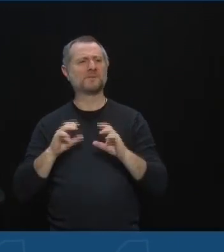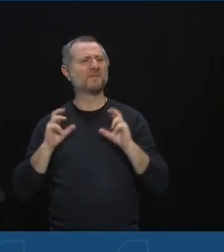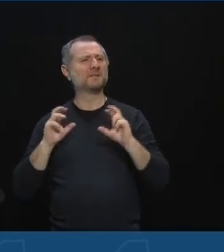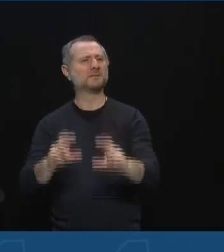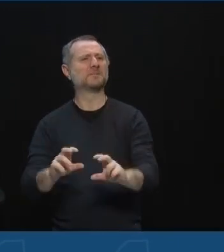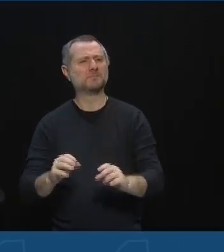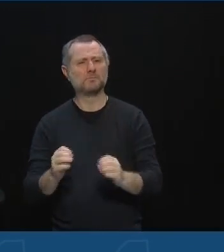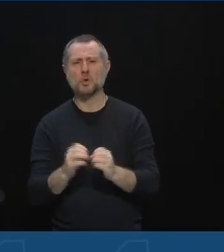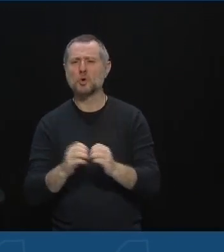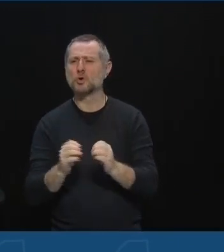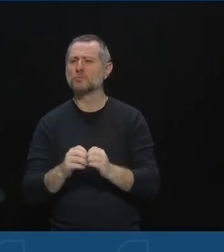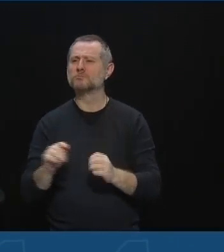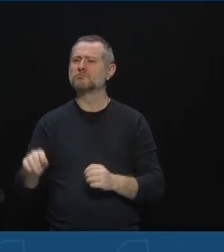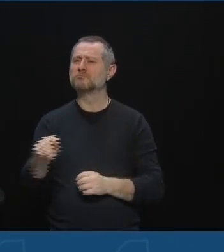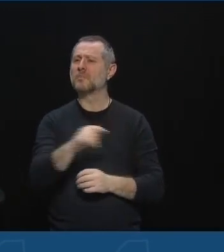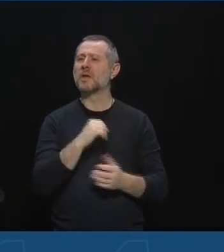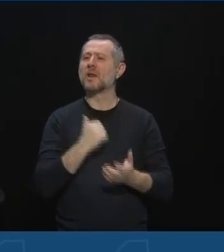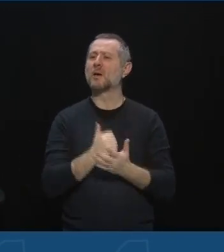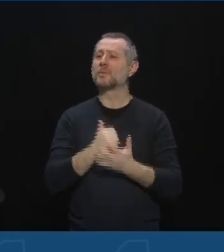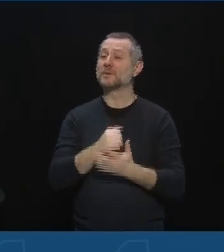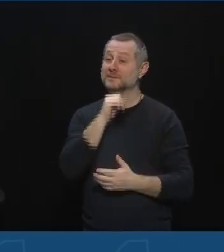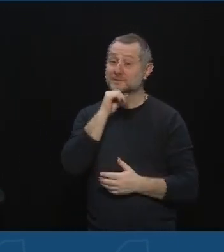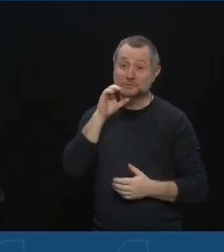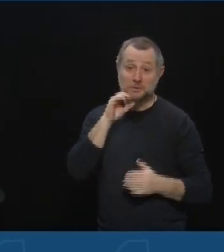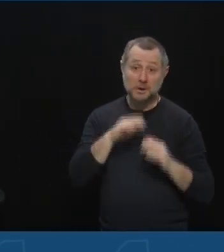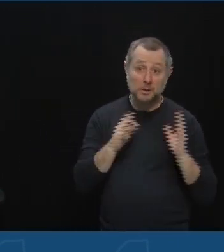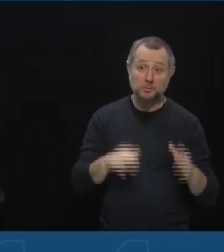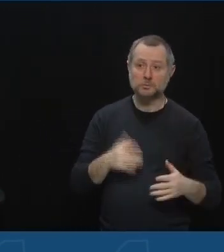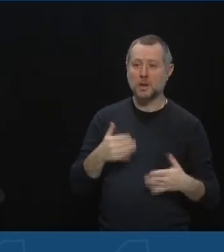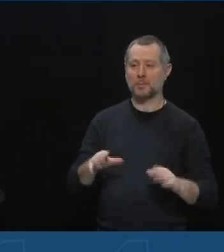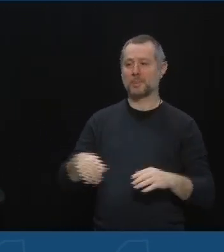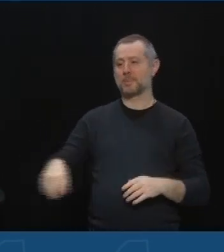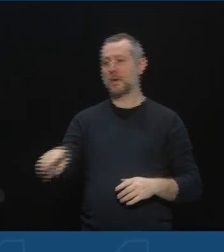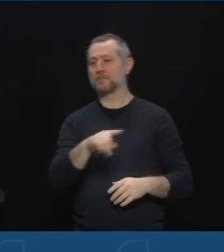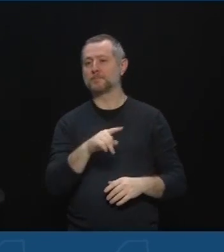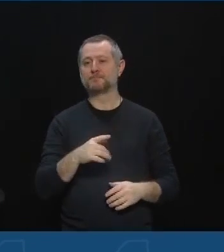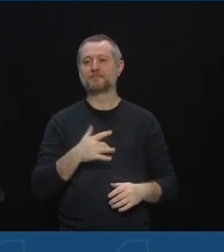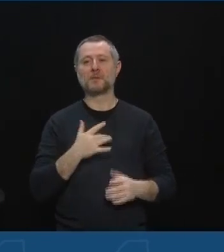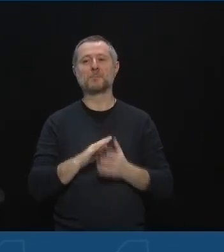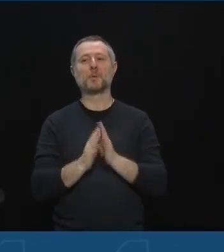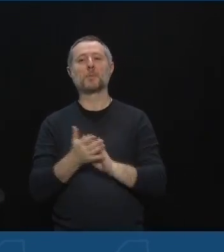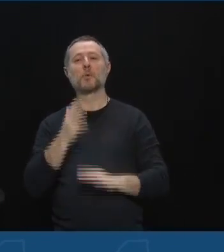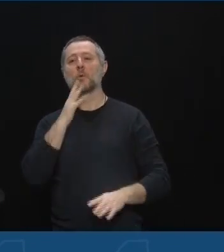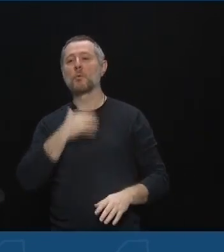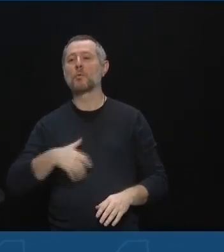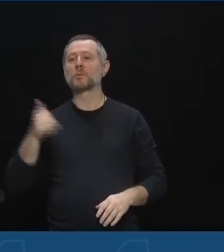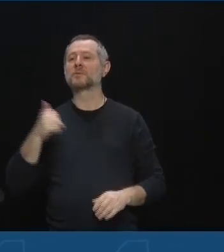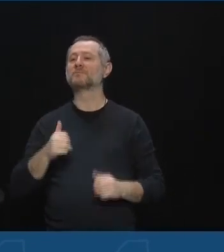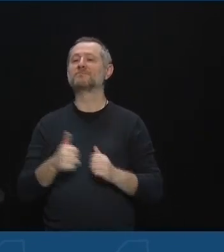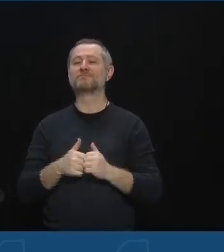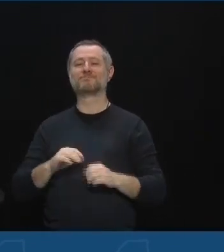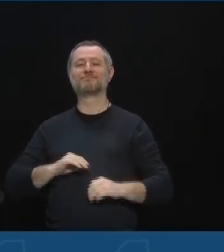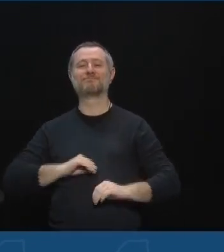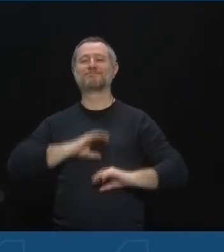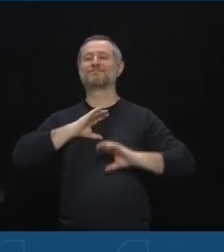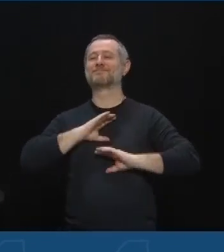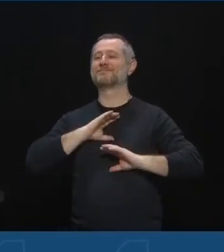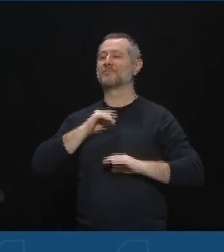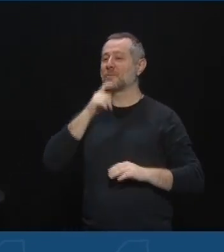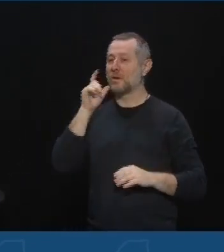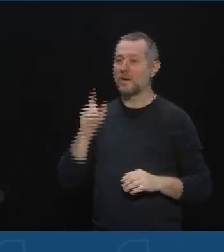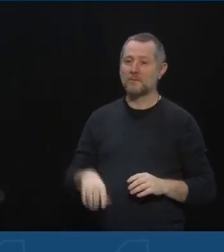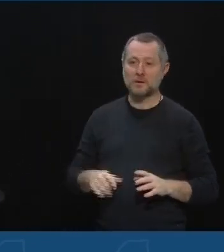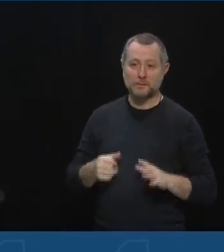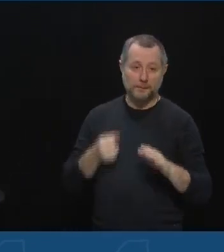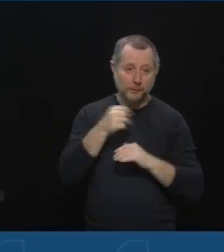helps, particularly if it's senior housing, allows our seniors to age in dignity here and have the supportive services they need, so they don't have to go somewhere else. They can be near